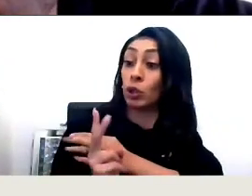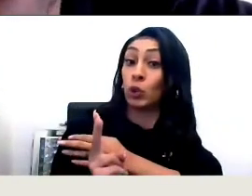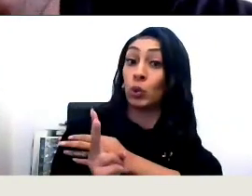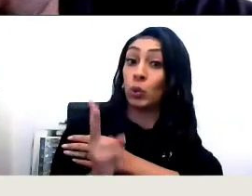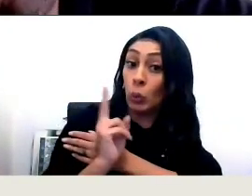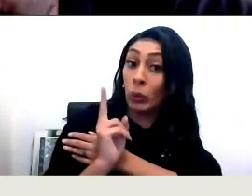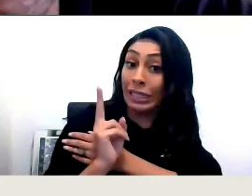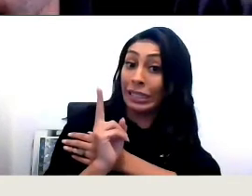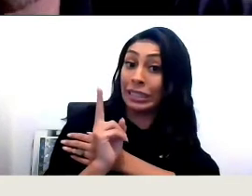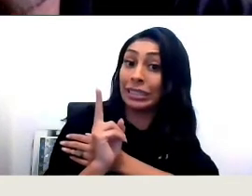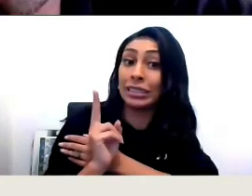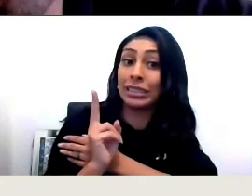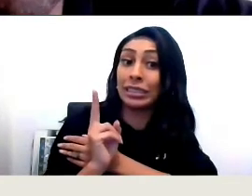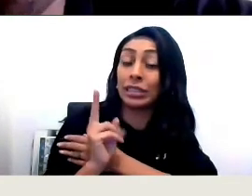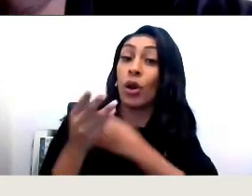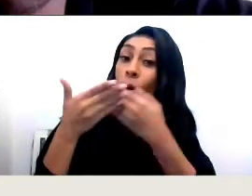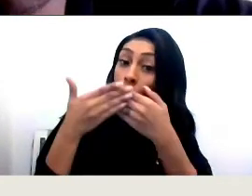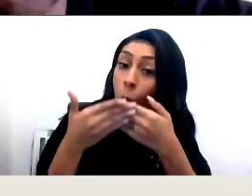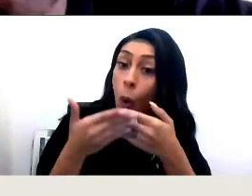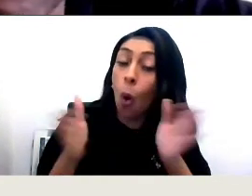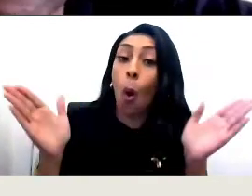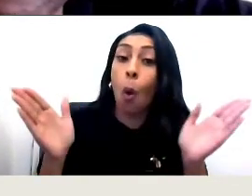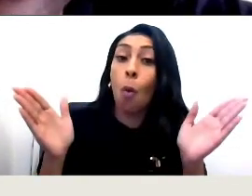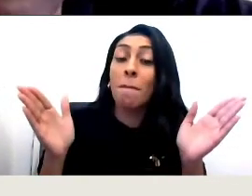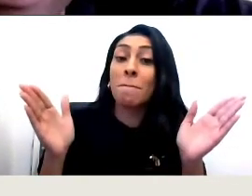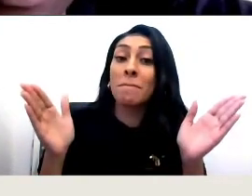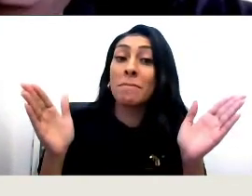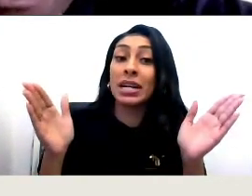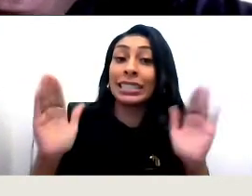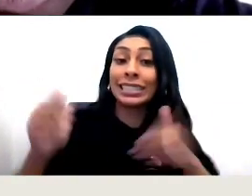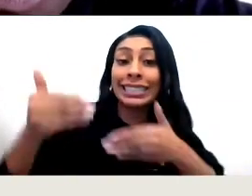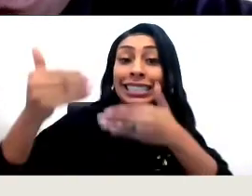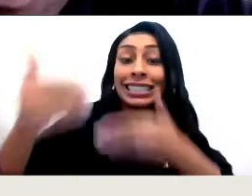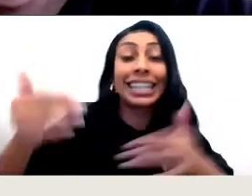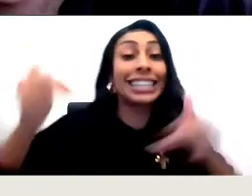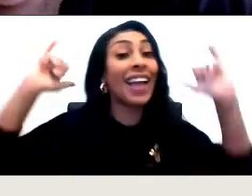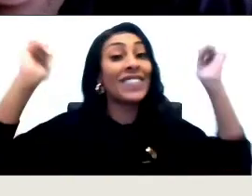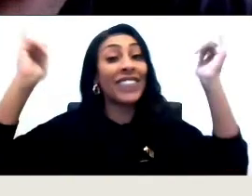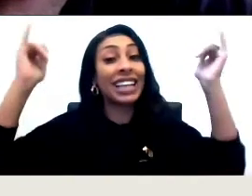to open a season of a festival in Cape Town,